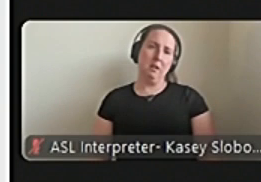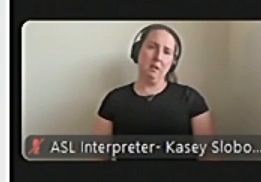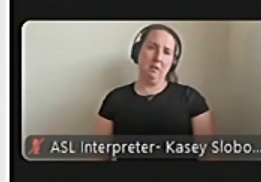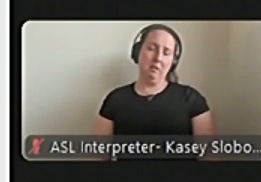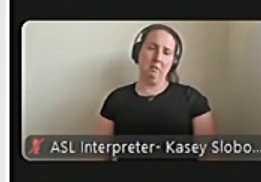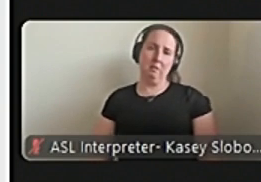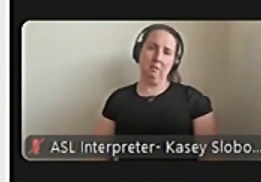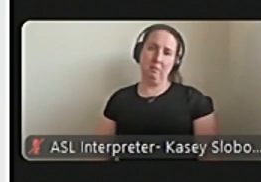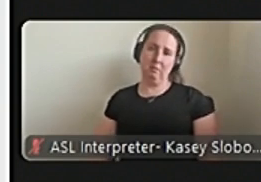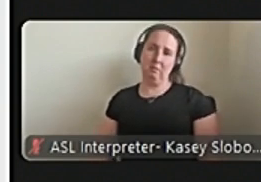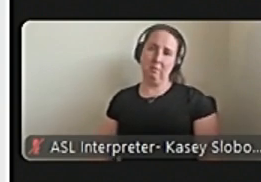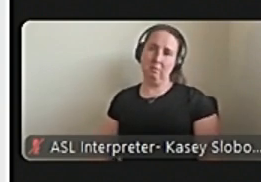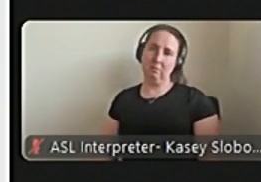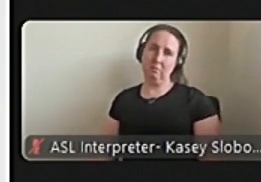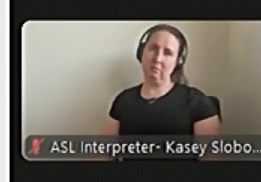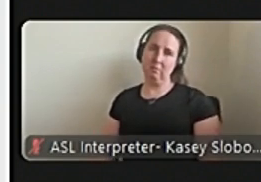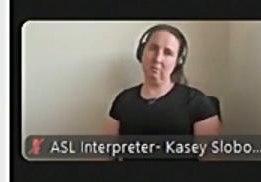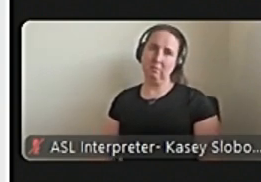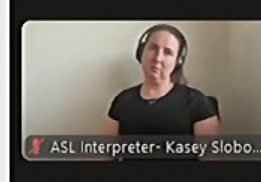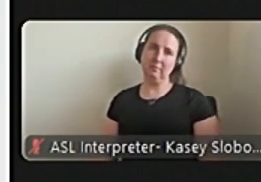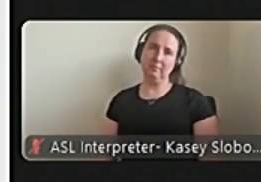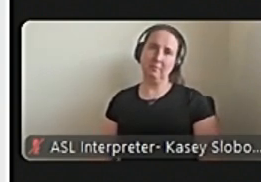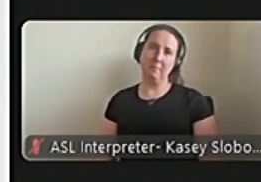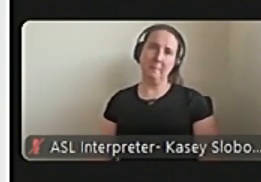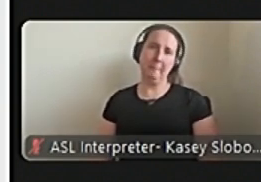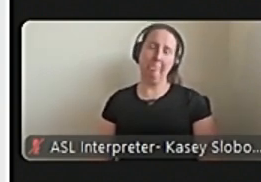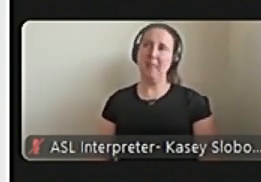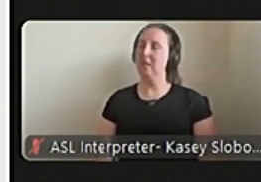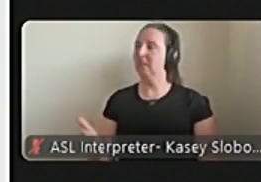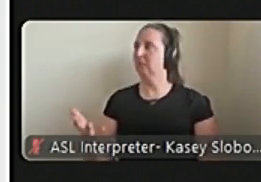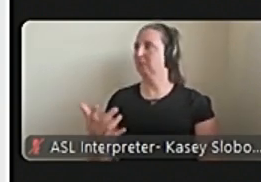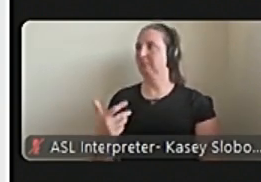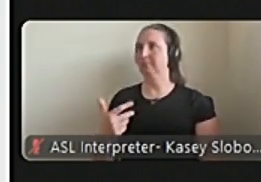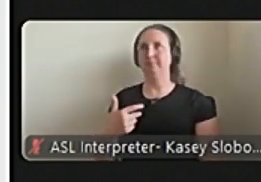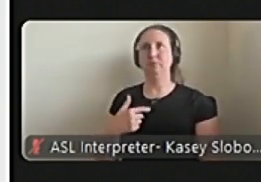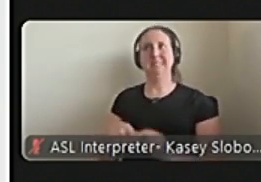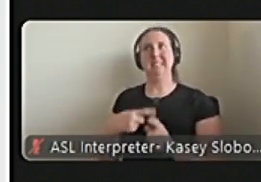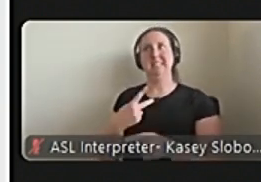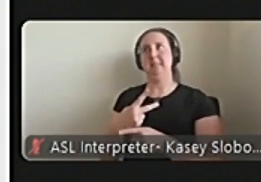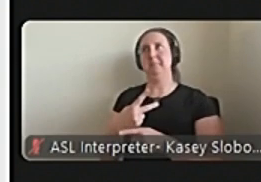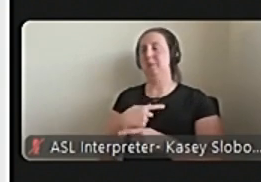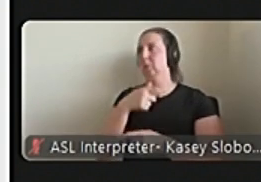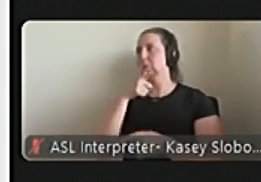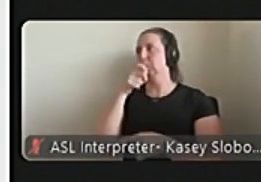sometimes, don't they? Who will care for me when I can't care for myself?